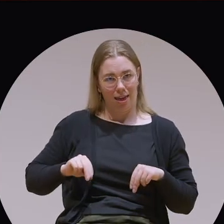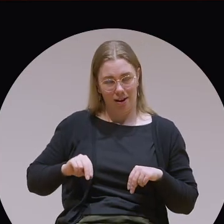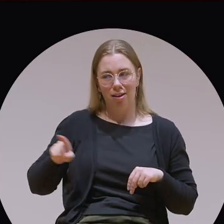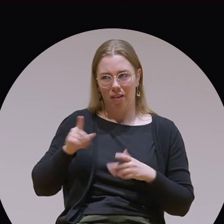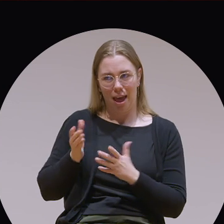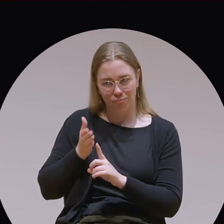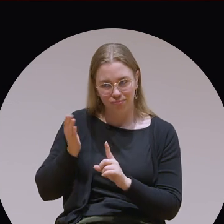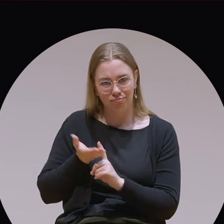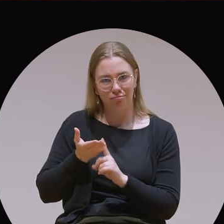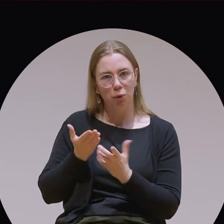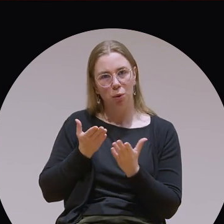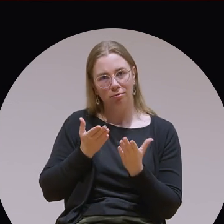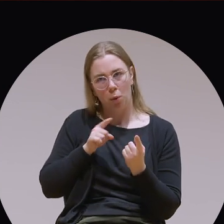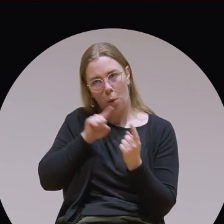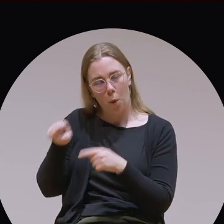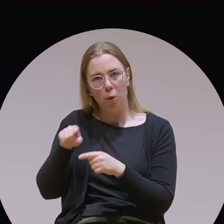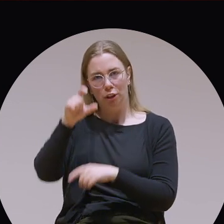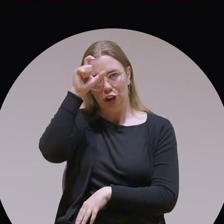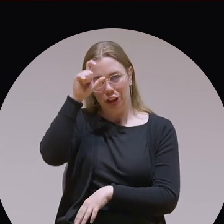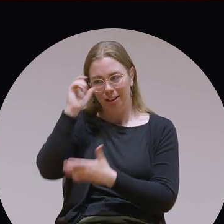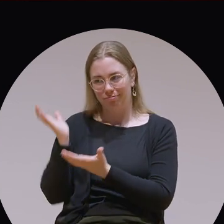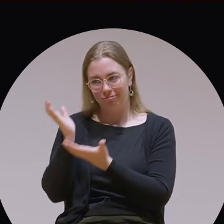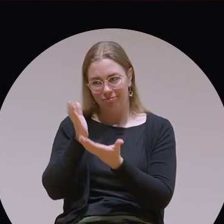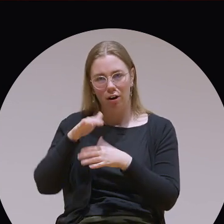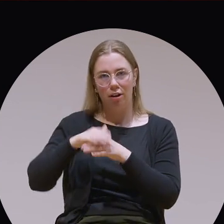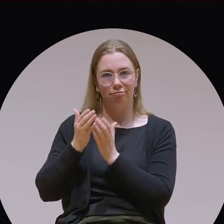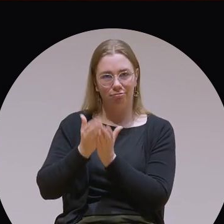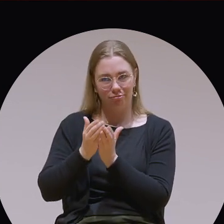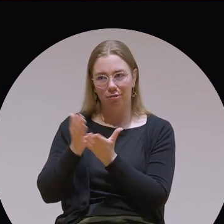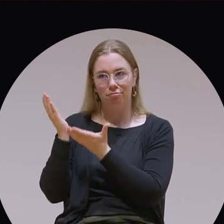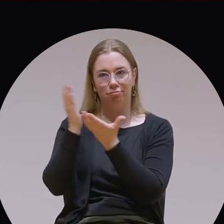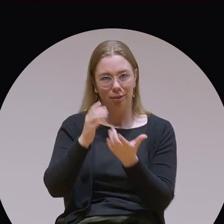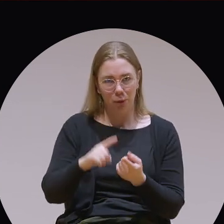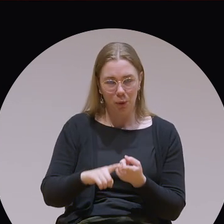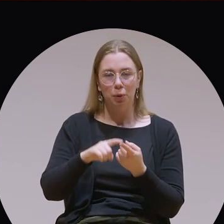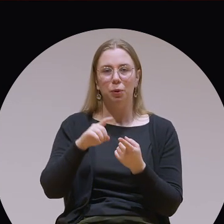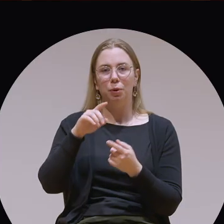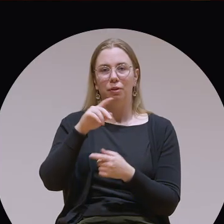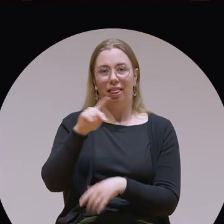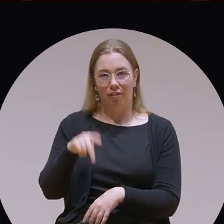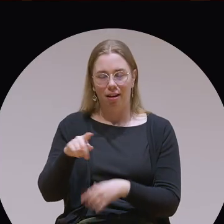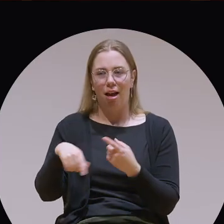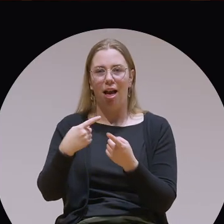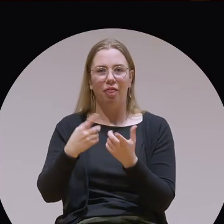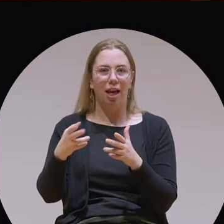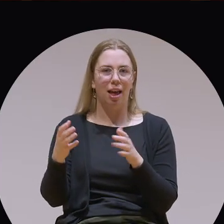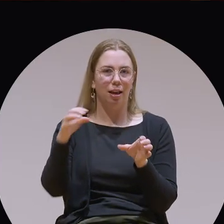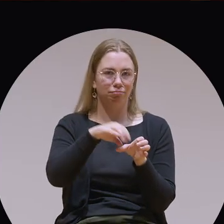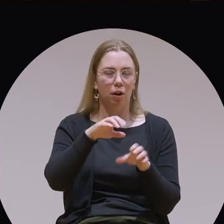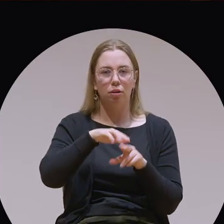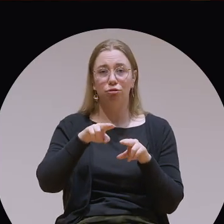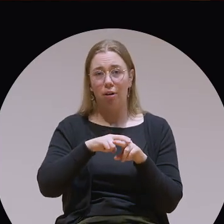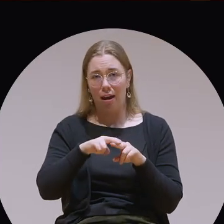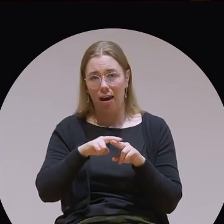the sarcophagus from the Turkish coast and transport it to Philadelphia. And then it came by train. Well, actually, in Turkey,